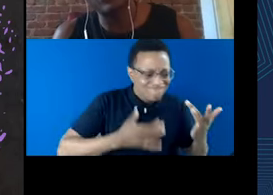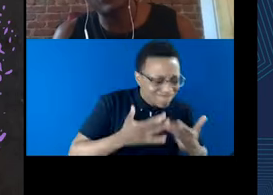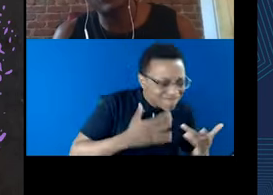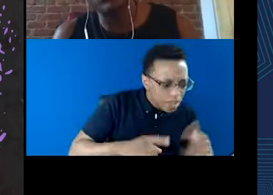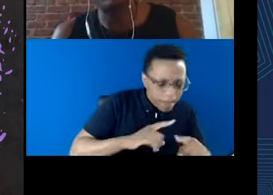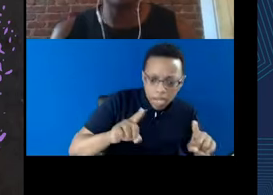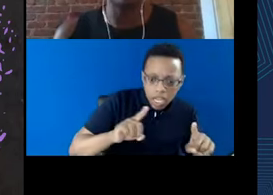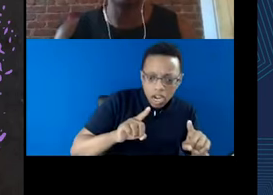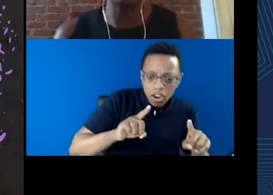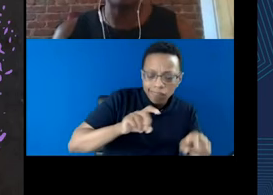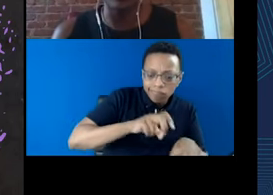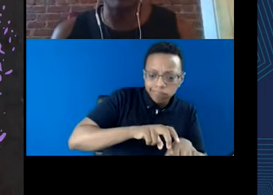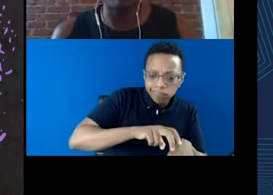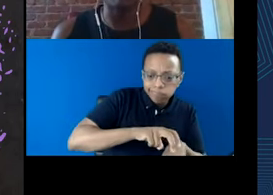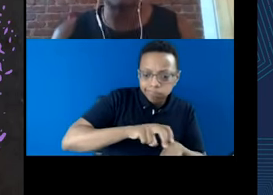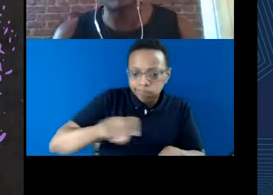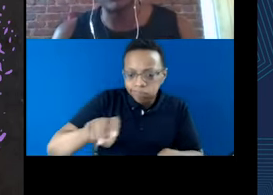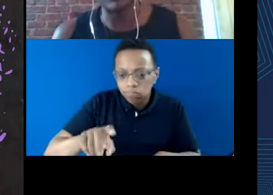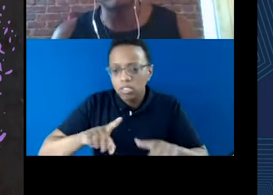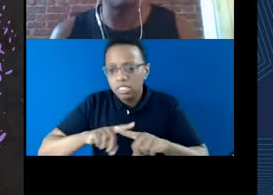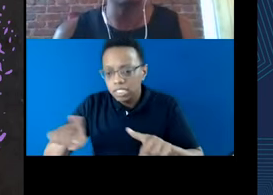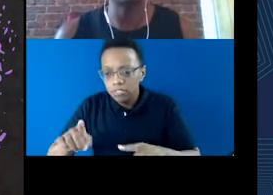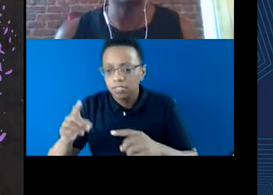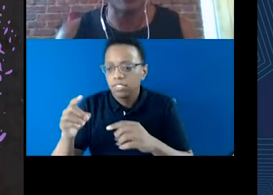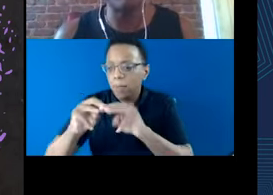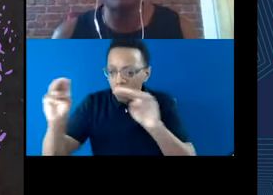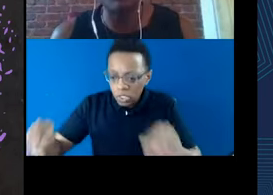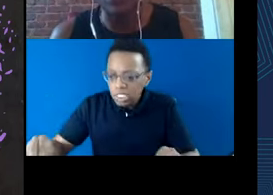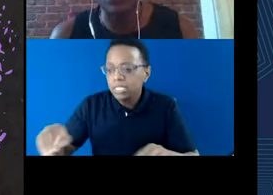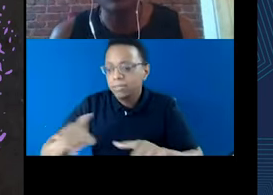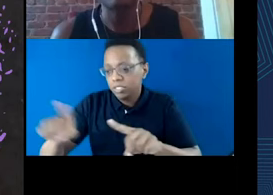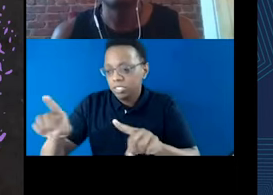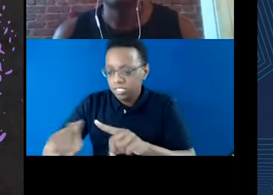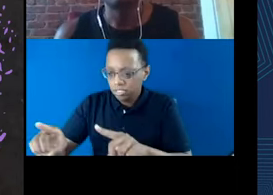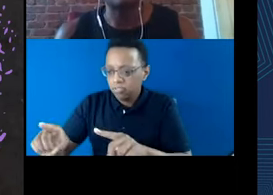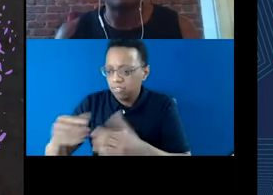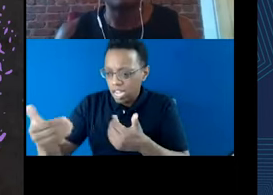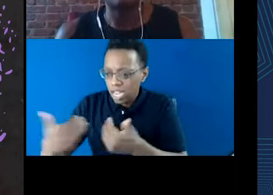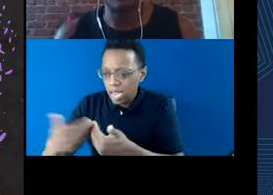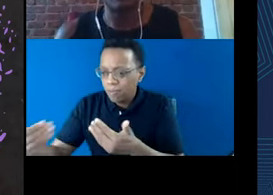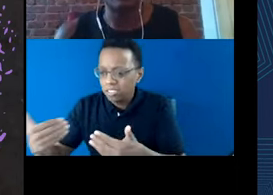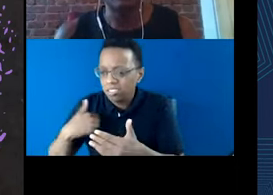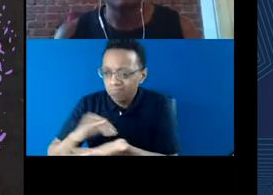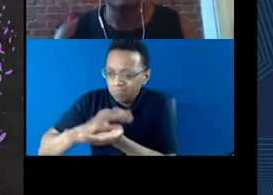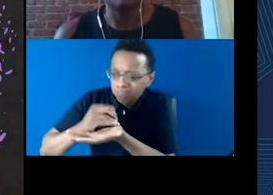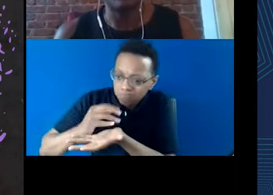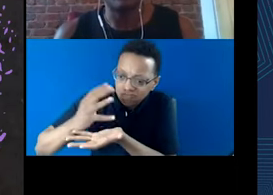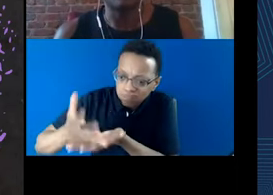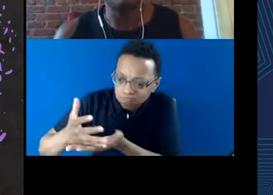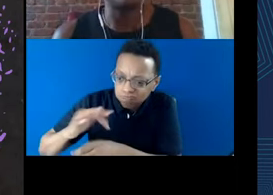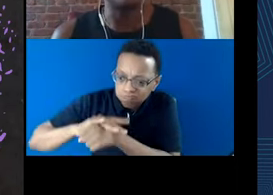extracurricular activities or to go to the museum or to learn things always seemed to have too much, why